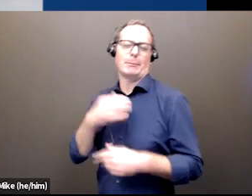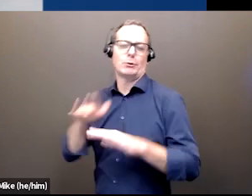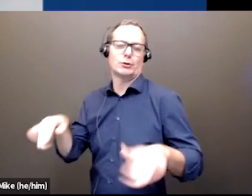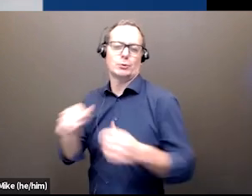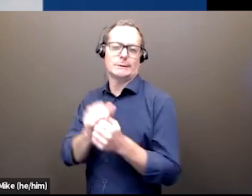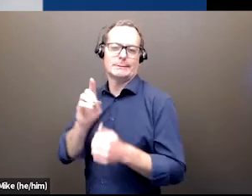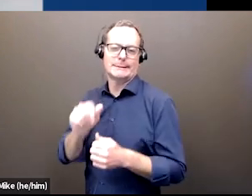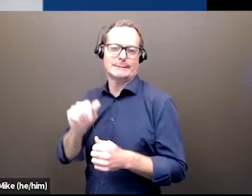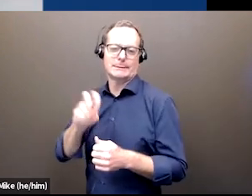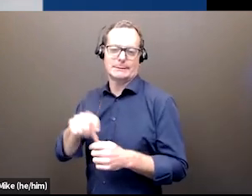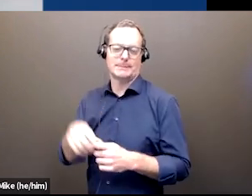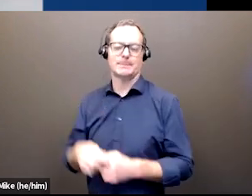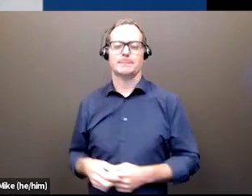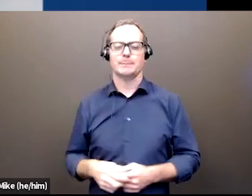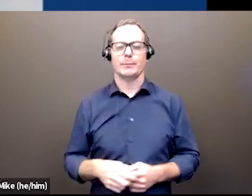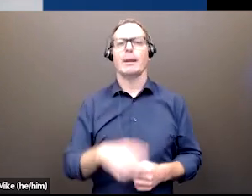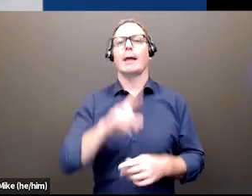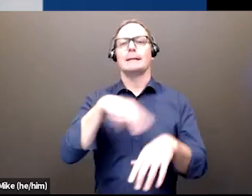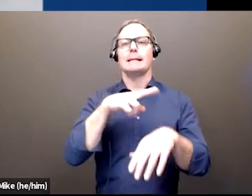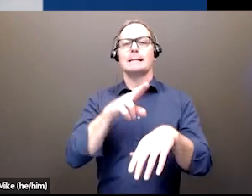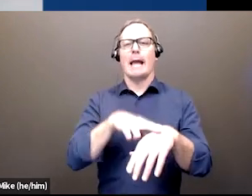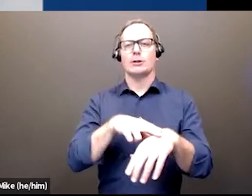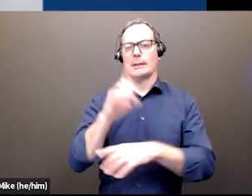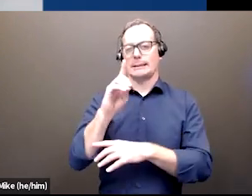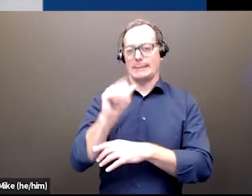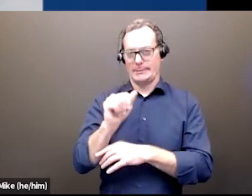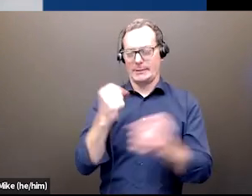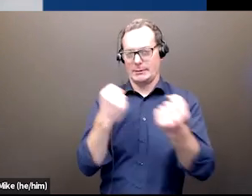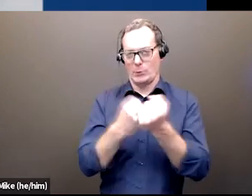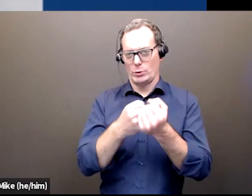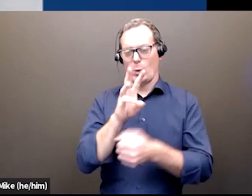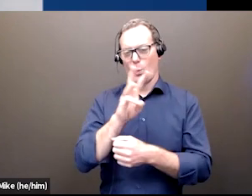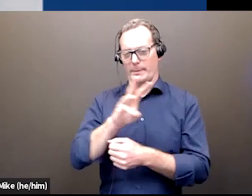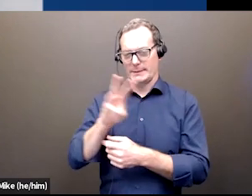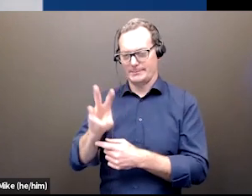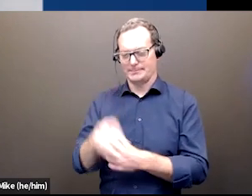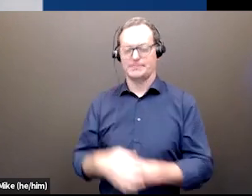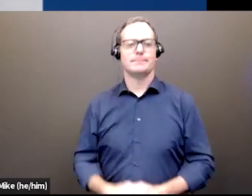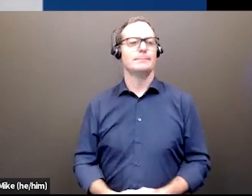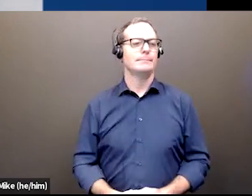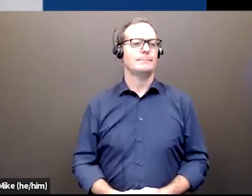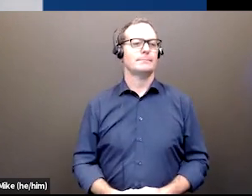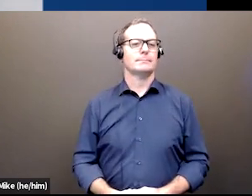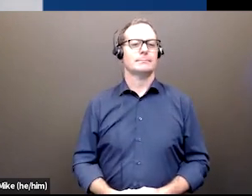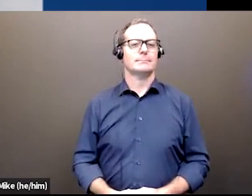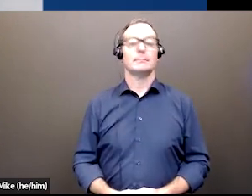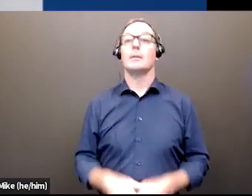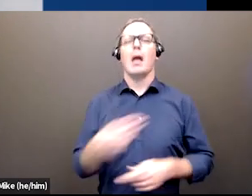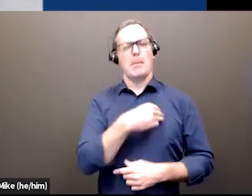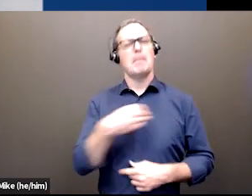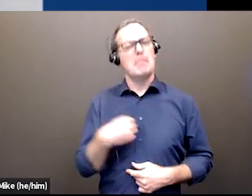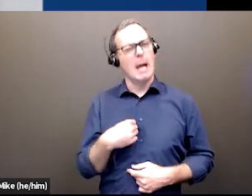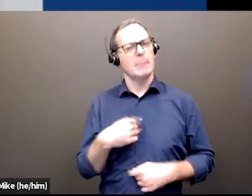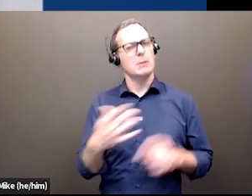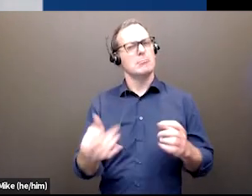disabilities, the National Disability Supports website. One of the issues that members frequently bring up to